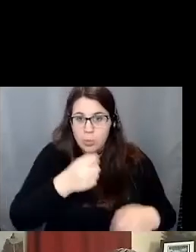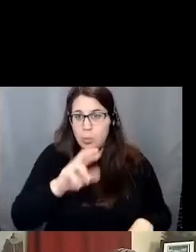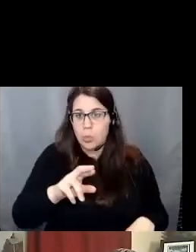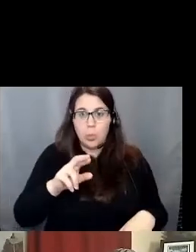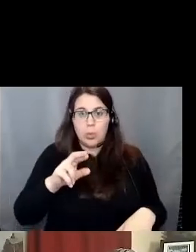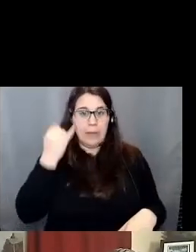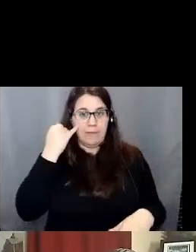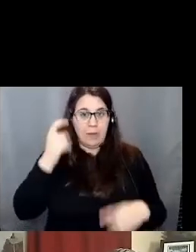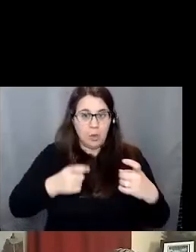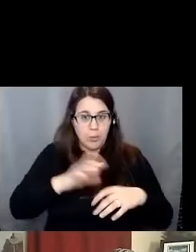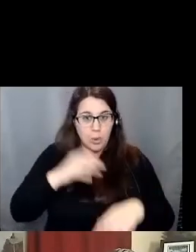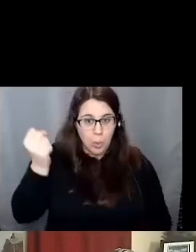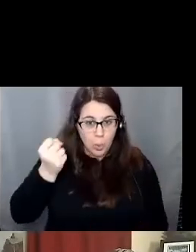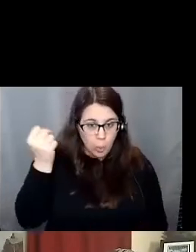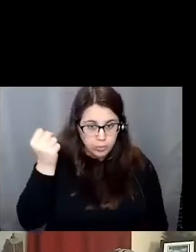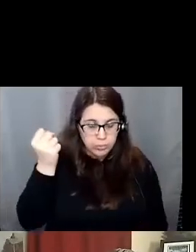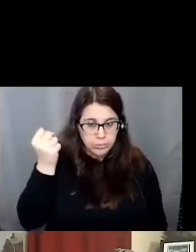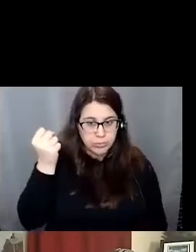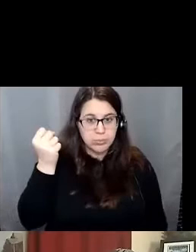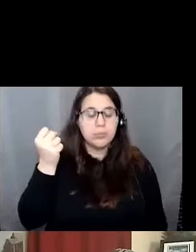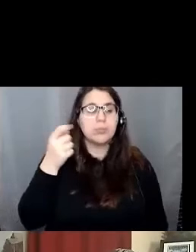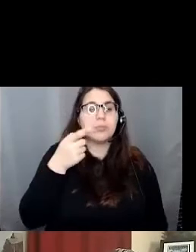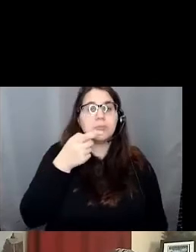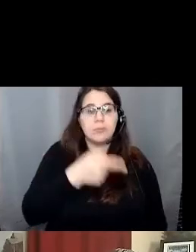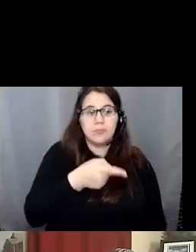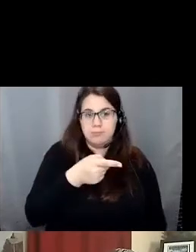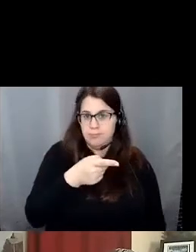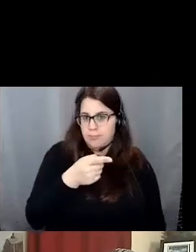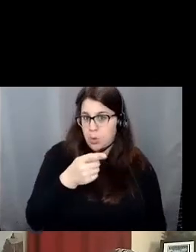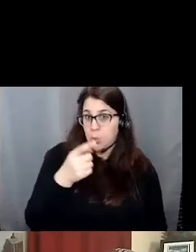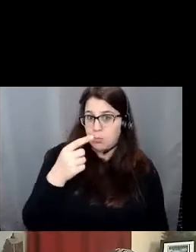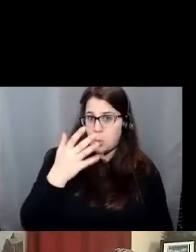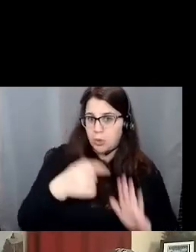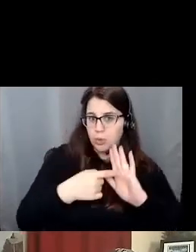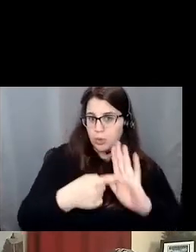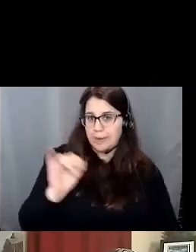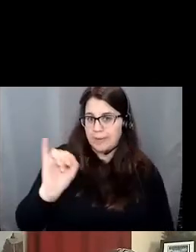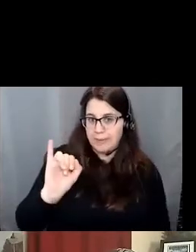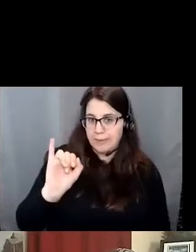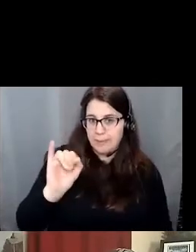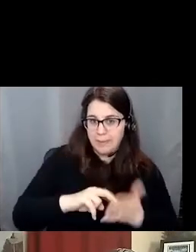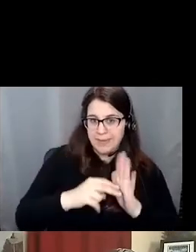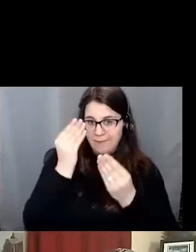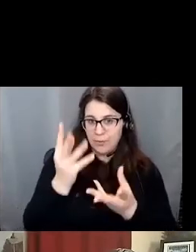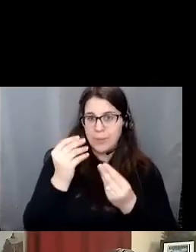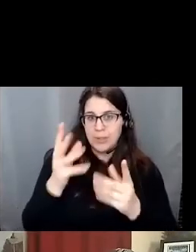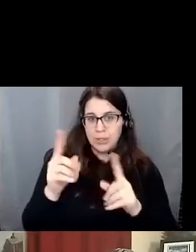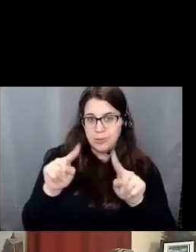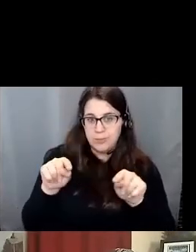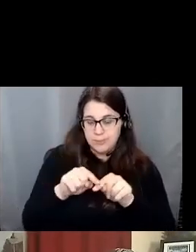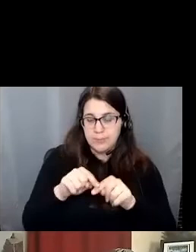hold period. So I did this to highlight that we have these information buttons that will give you more information about what